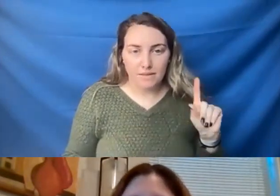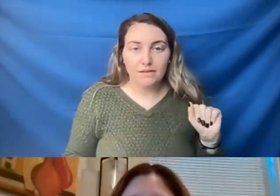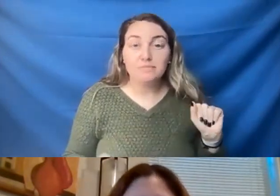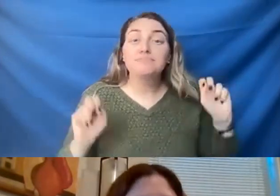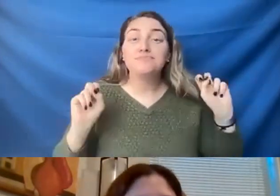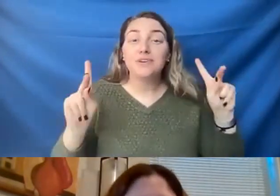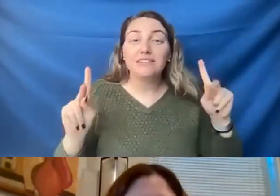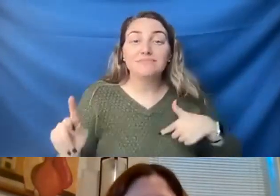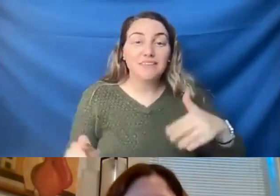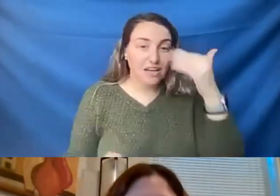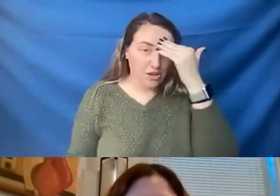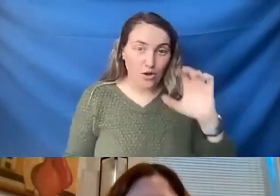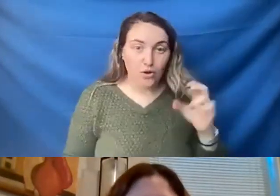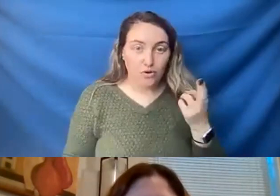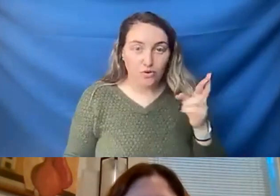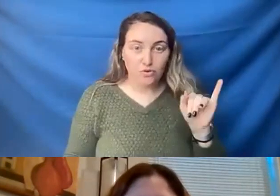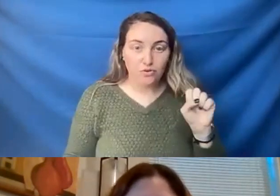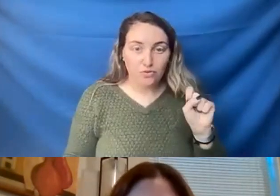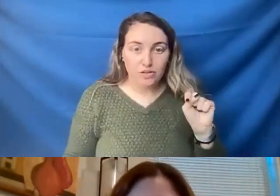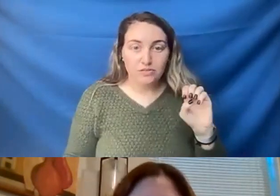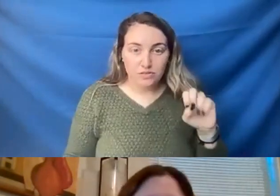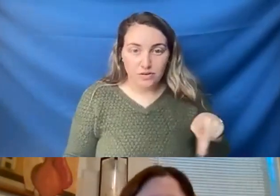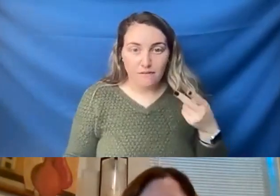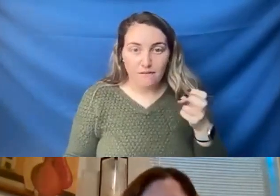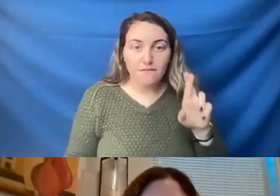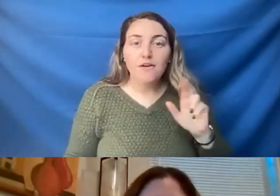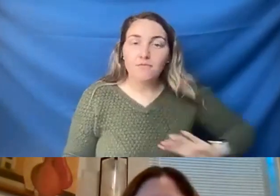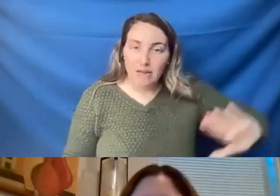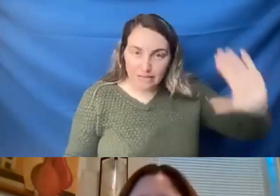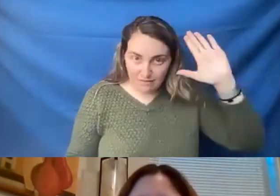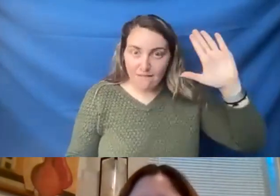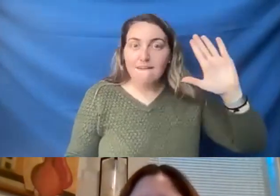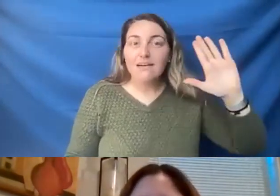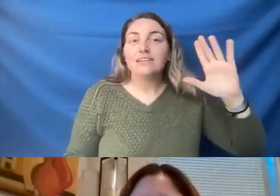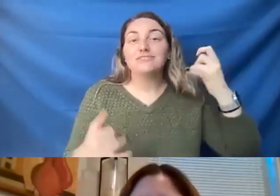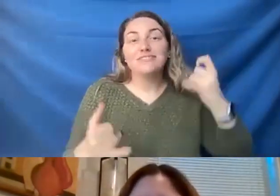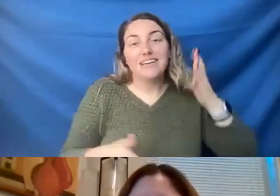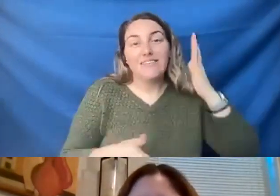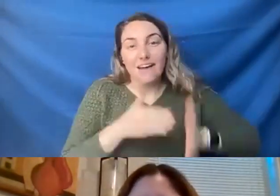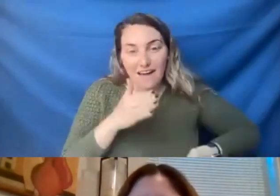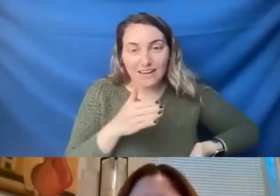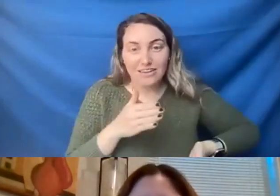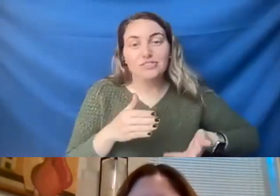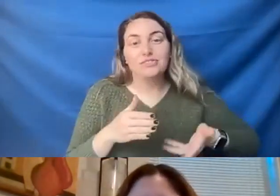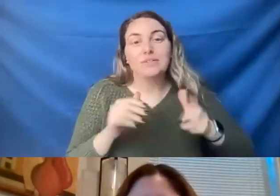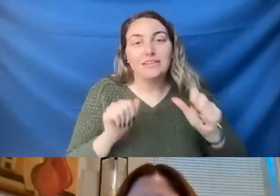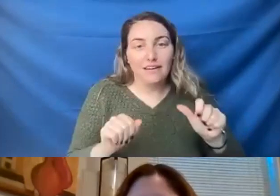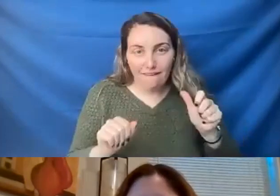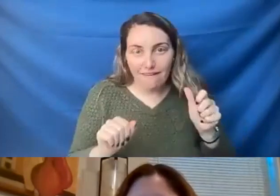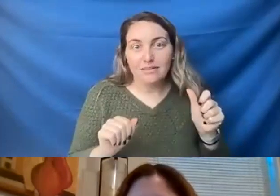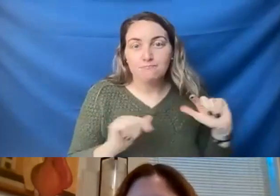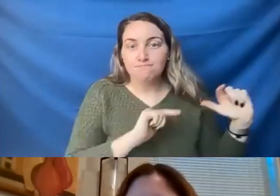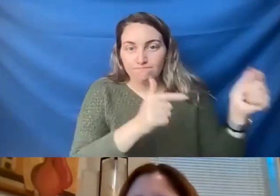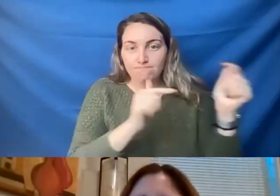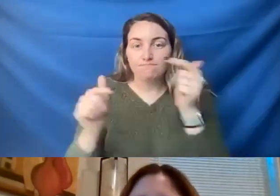I know Christopher has also had his hand raised throughout the presentation. This is the time at the end where we can unmute folks. So Christopher,